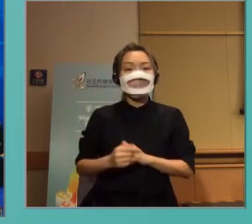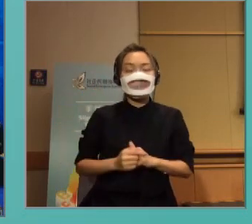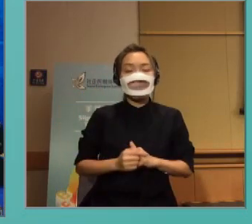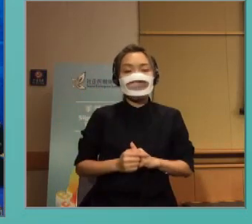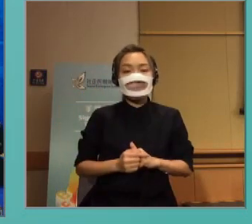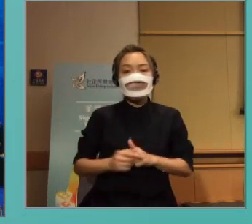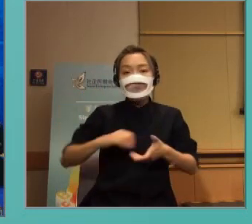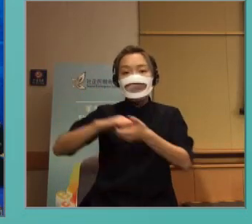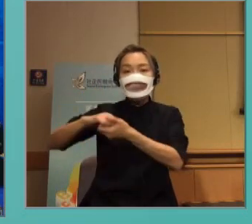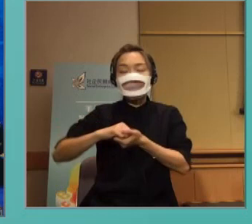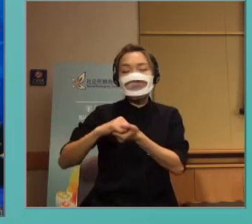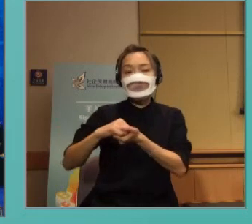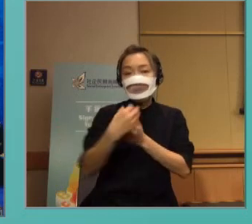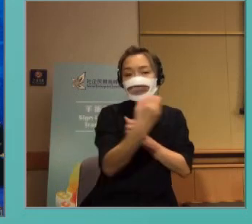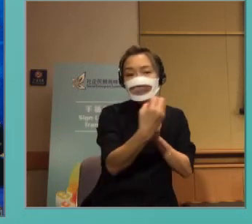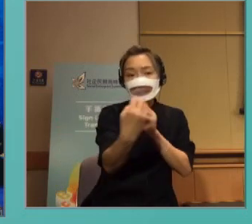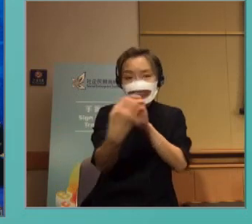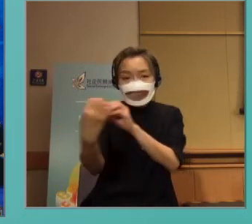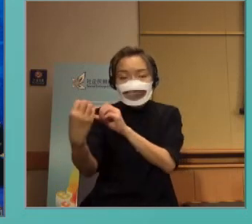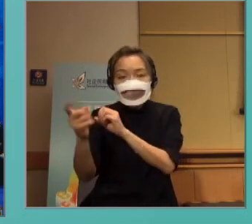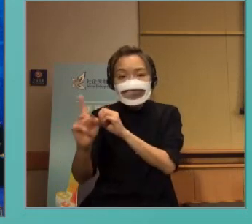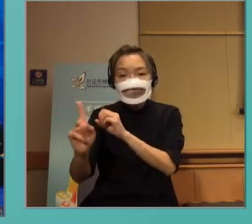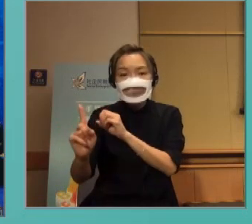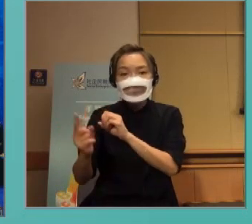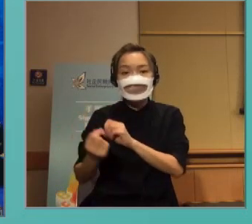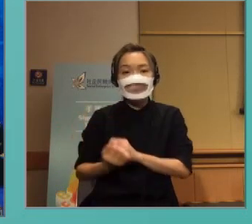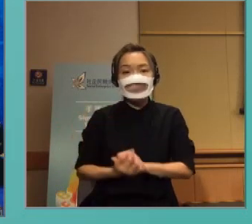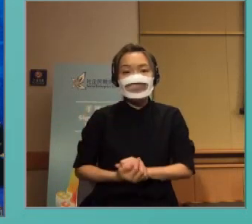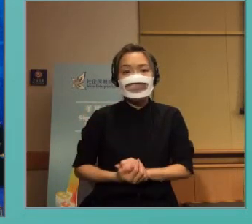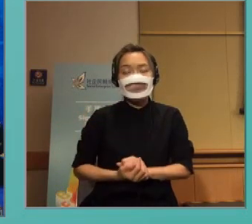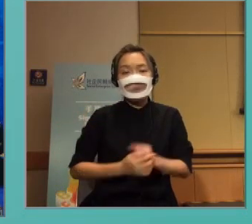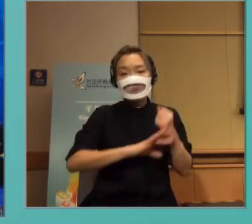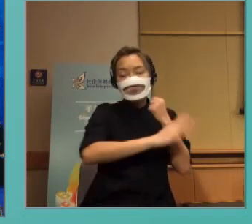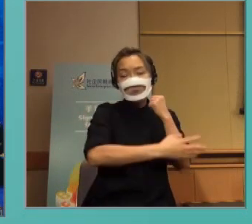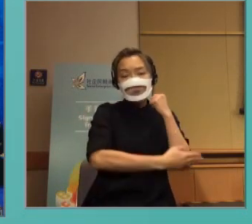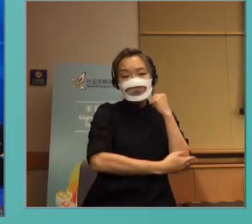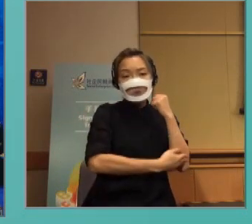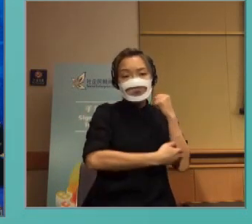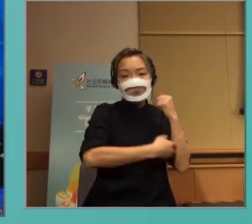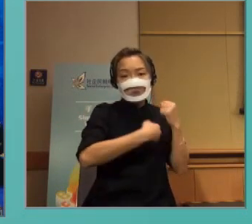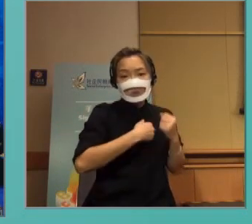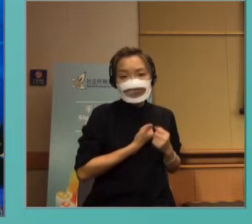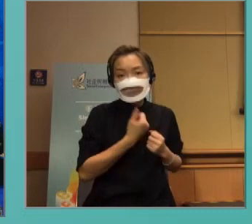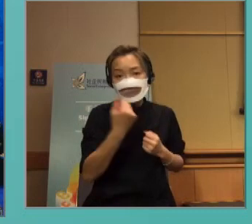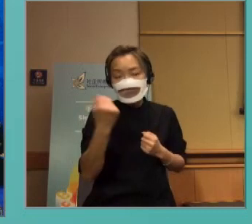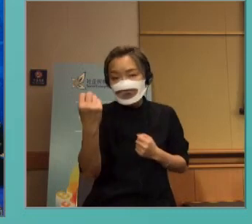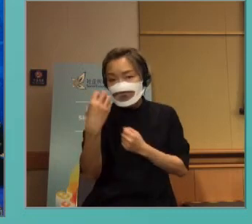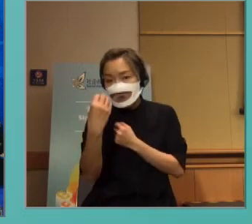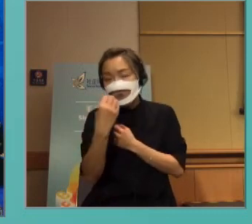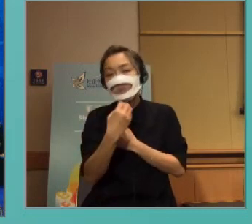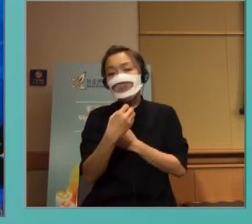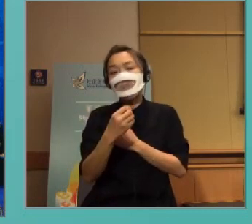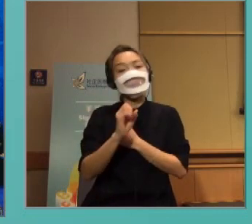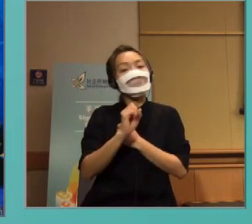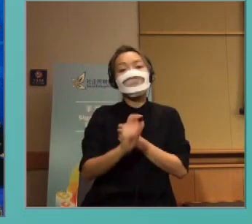lawyers, regulators are actually quite discriminatory to them because they're just lawyers, and legal opinions a lot of times half the time is